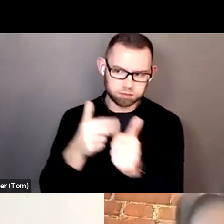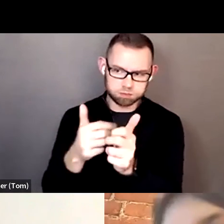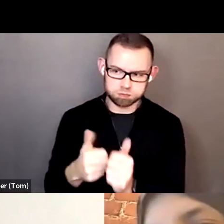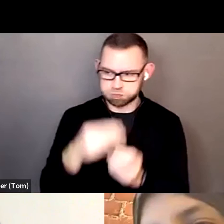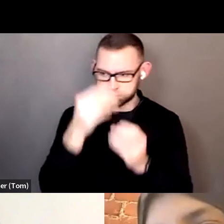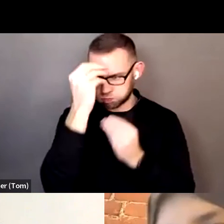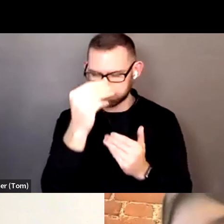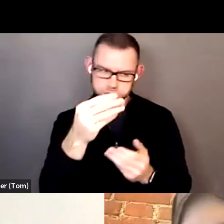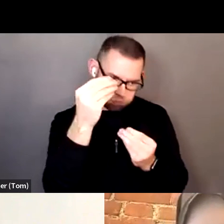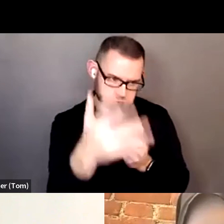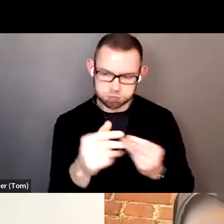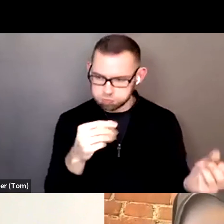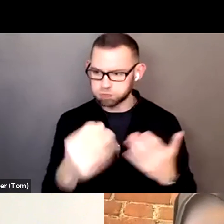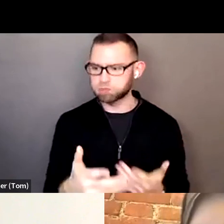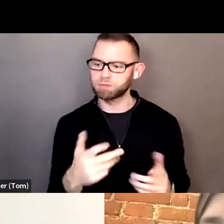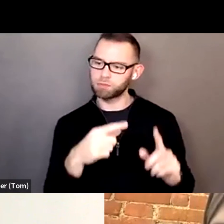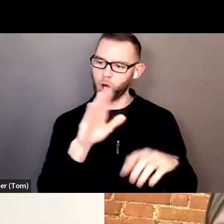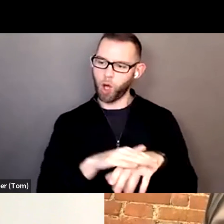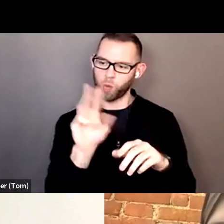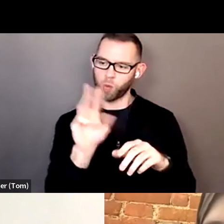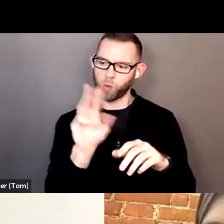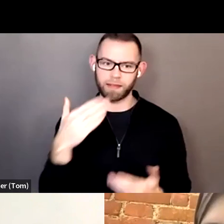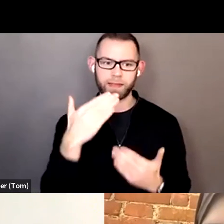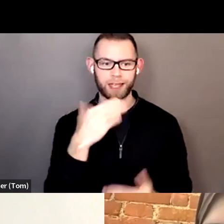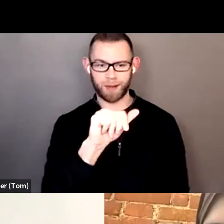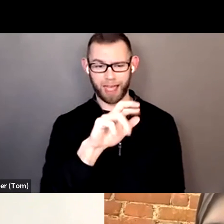again thank Ms. Ariel for this wonderful session you're